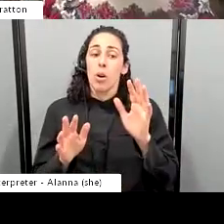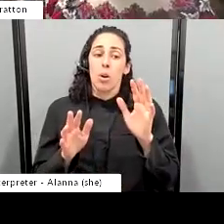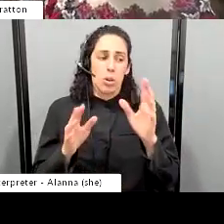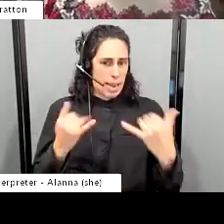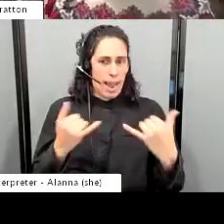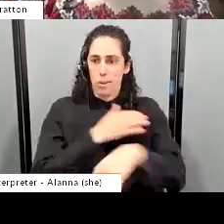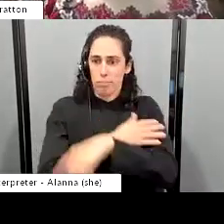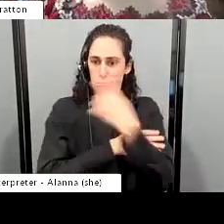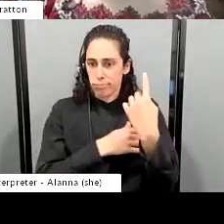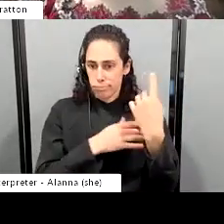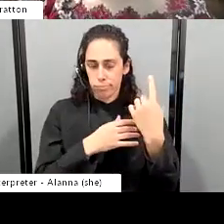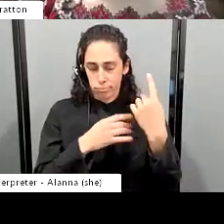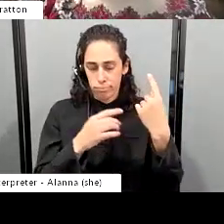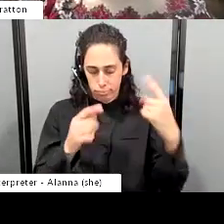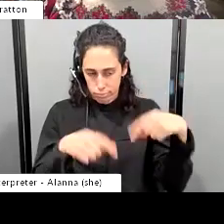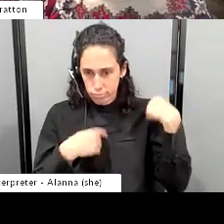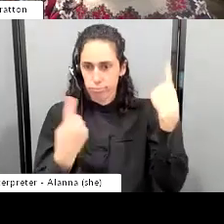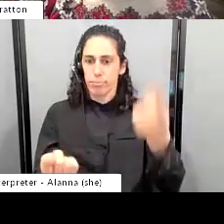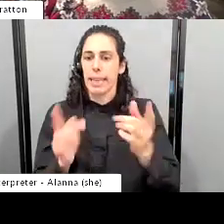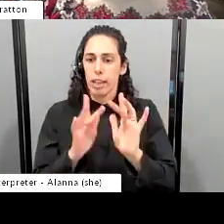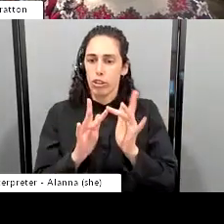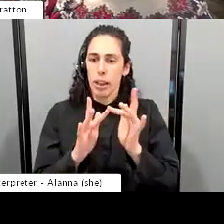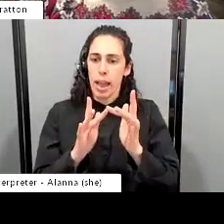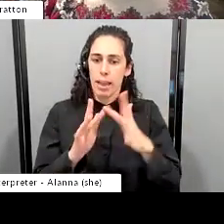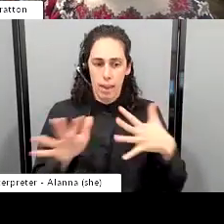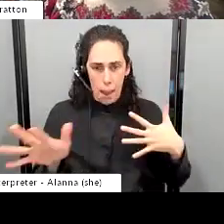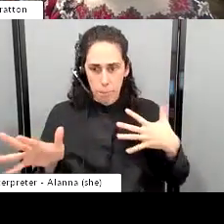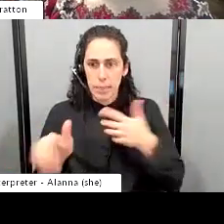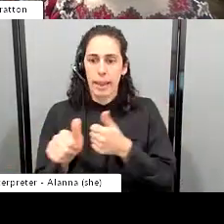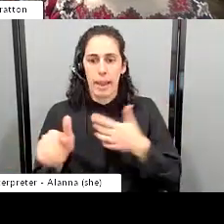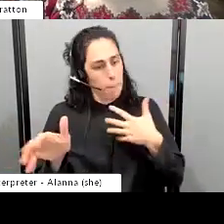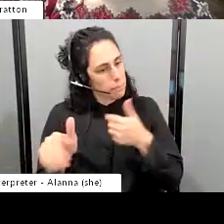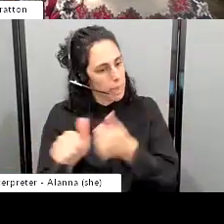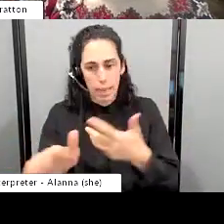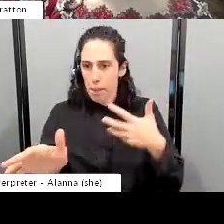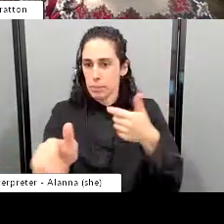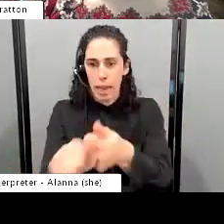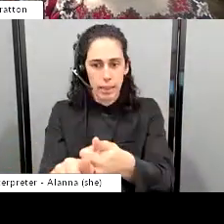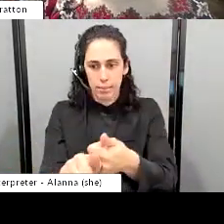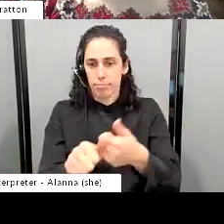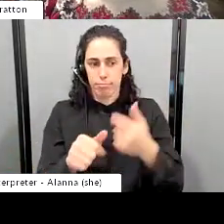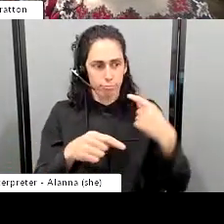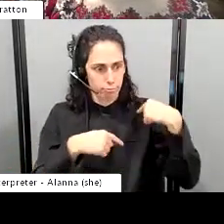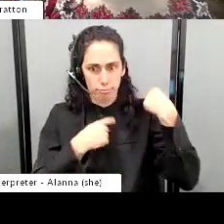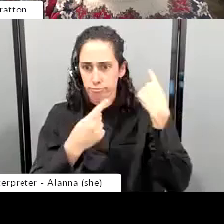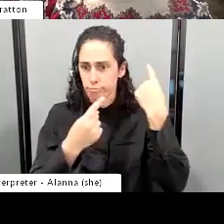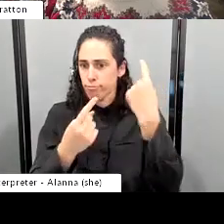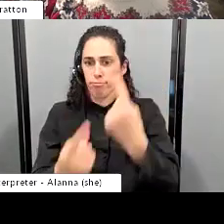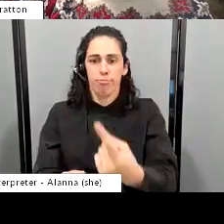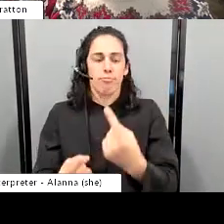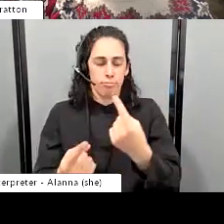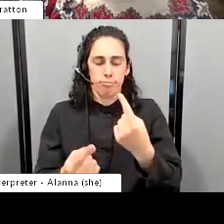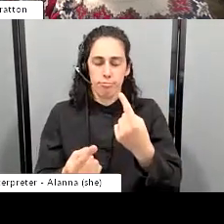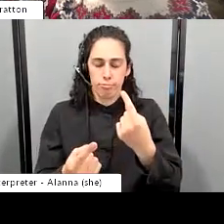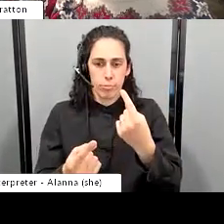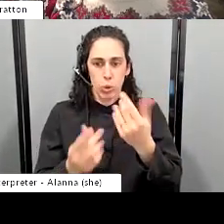with more information and more recent information. And now it's pretty up to date. In fact, recently I got a message it's up to December 2024. So it